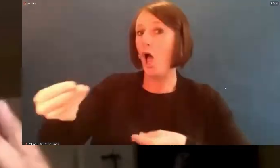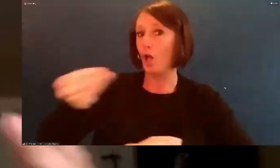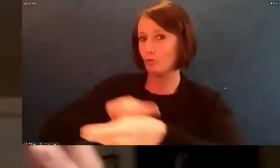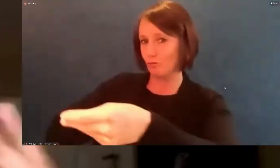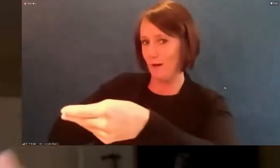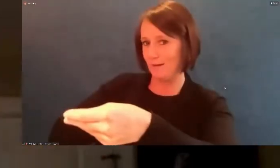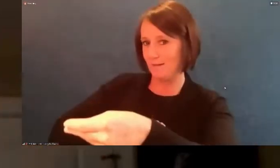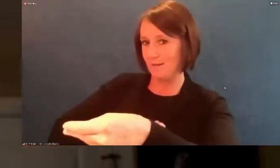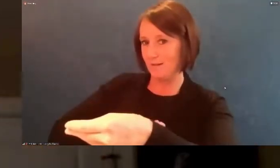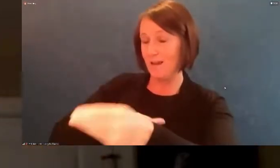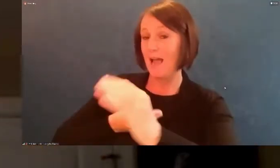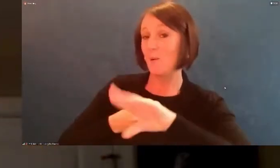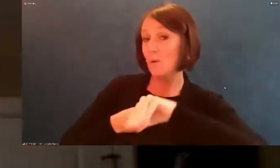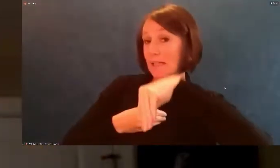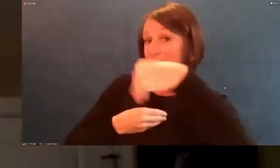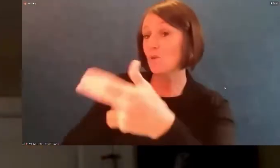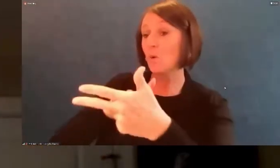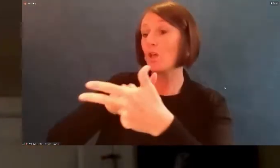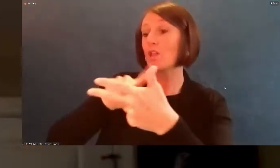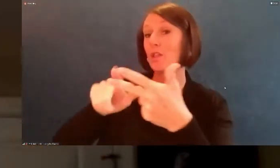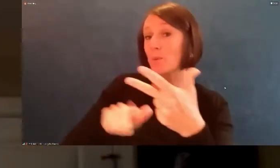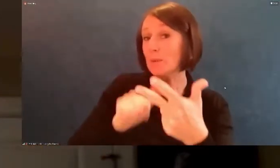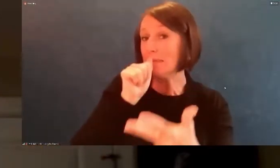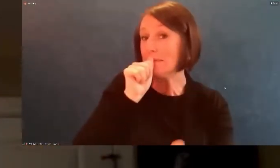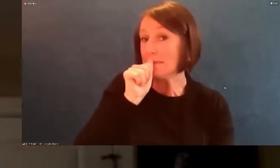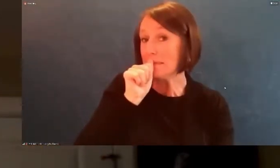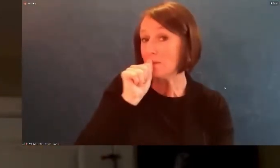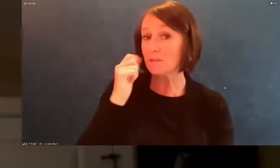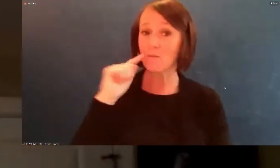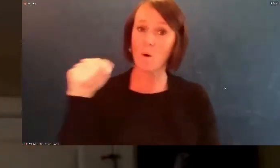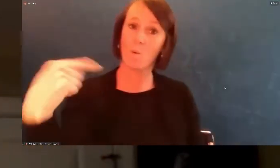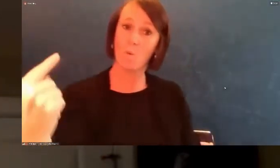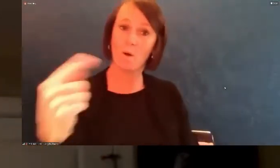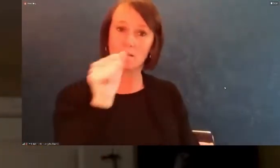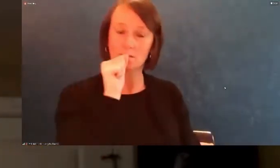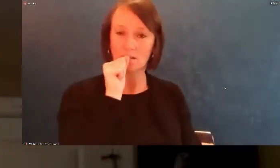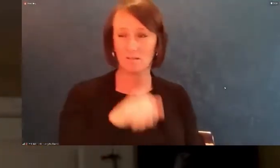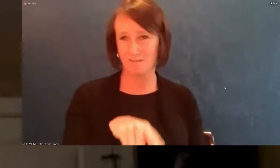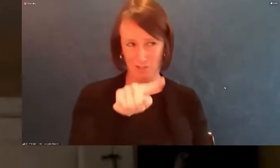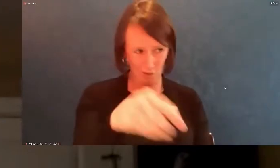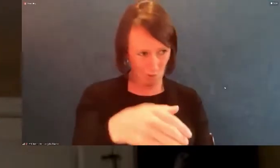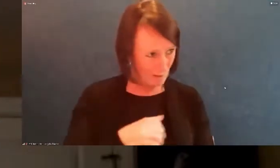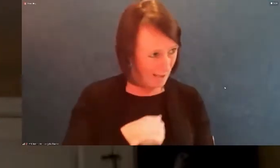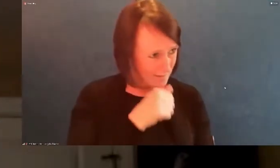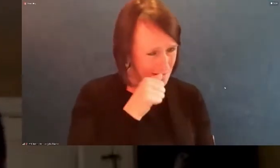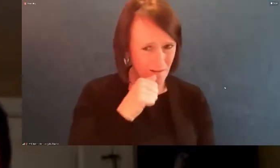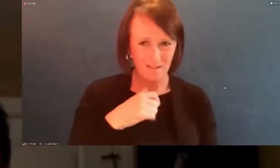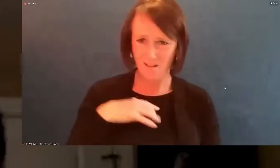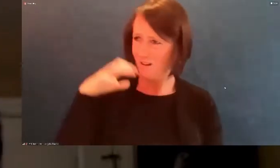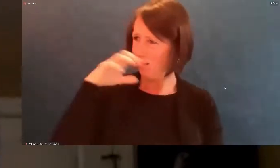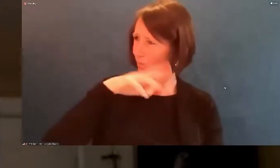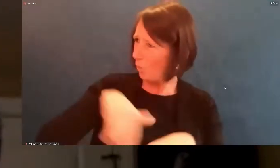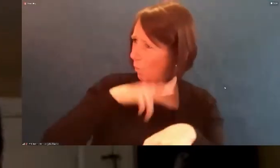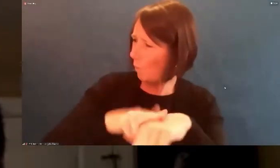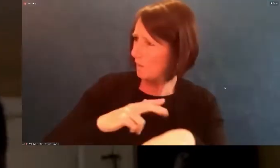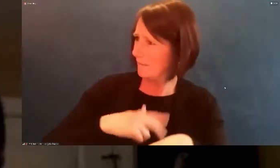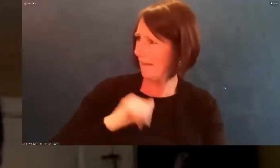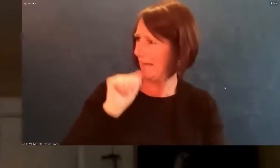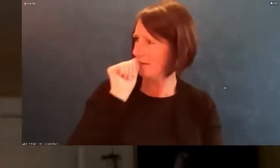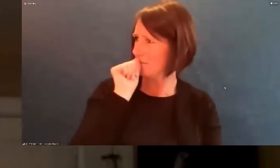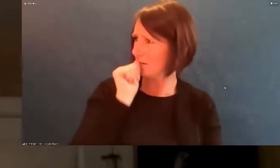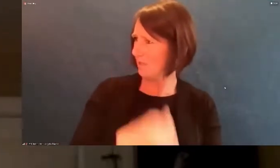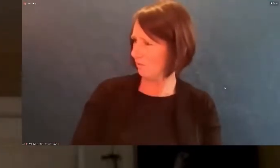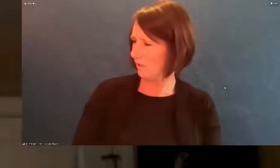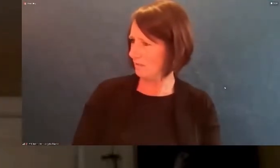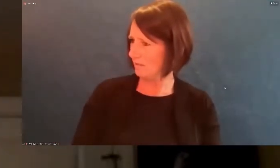you 3 secrets for your one." And she goes, "Yeah, right. You got secrets?" I said, "Oh, well, I guess I got secrets. I'm from Fort Smith